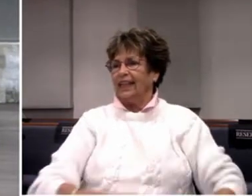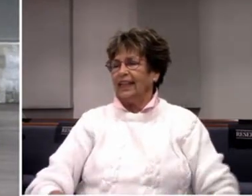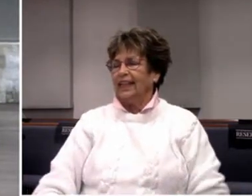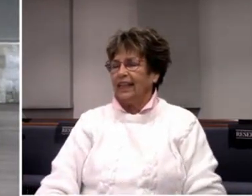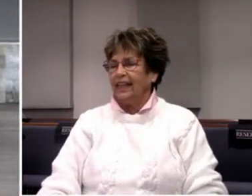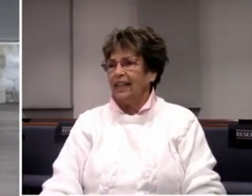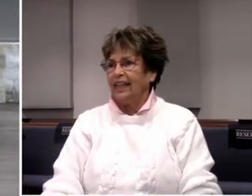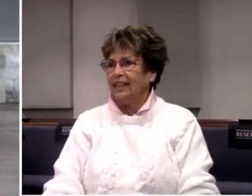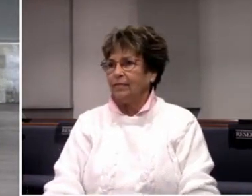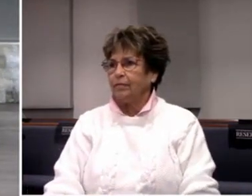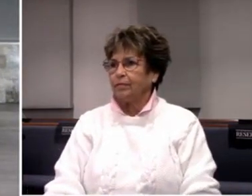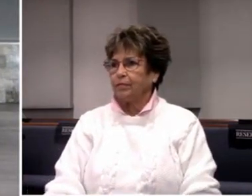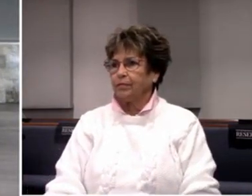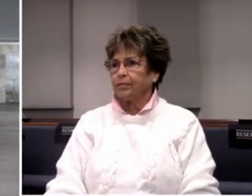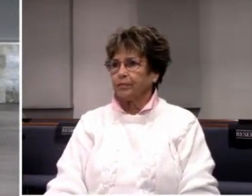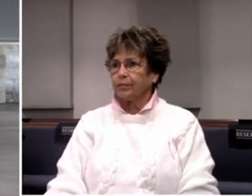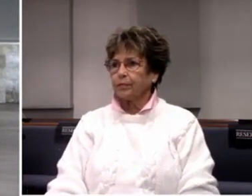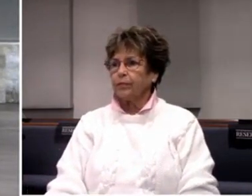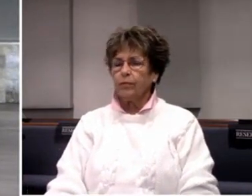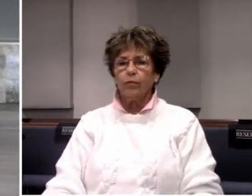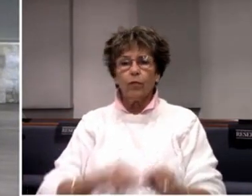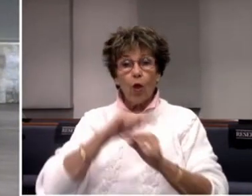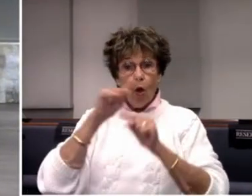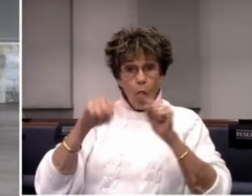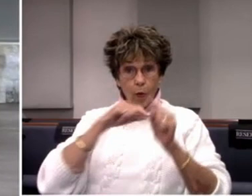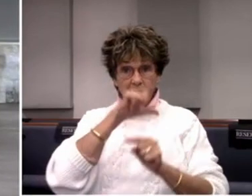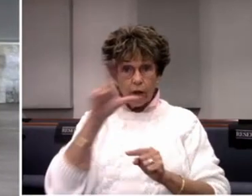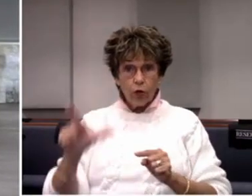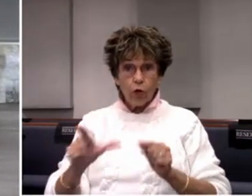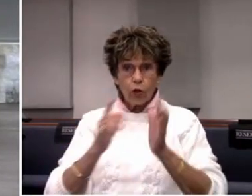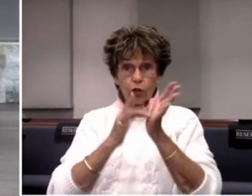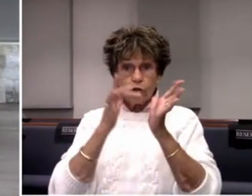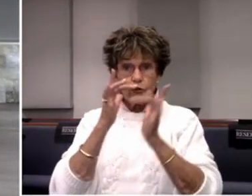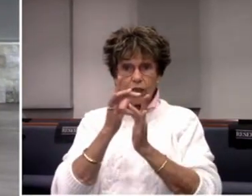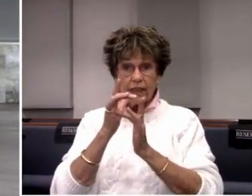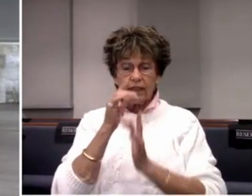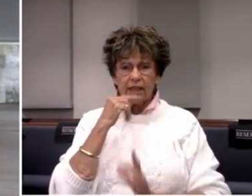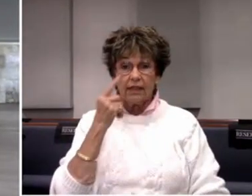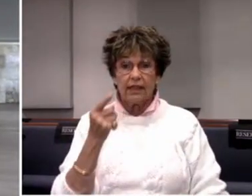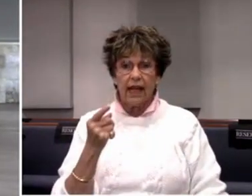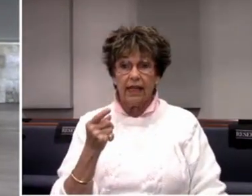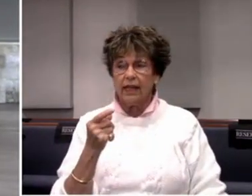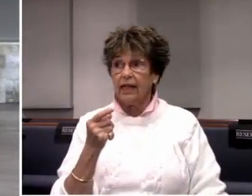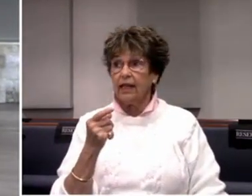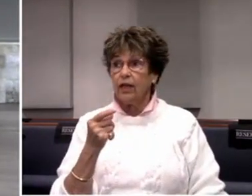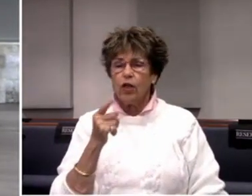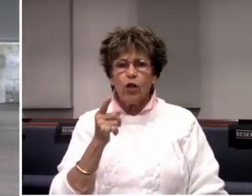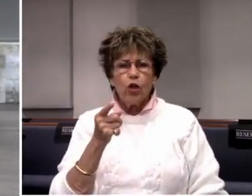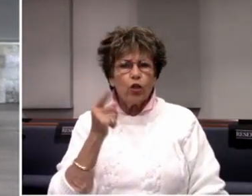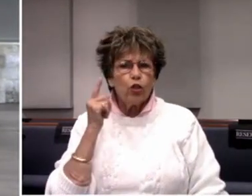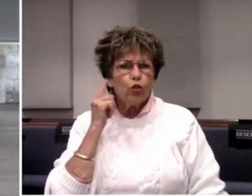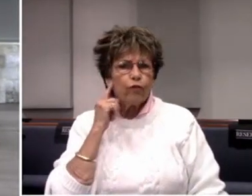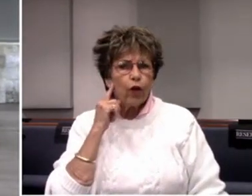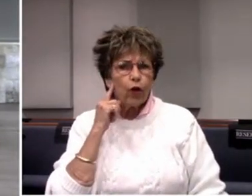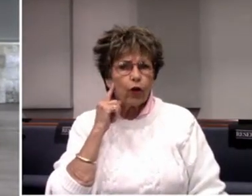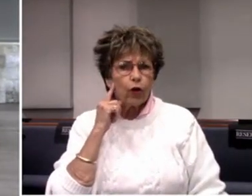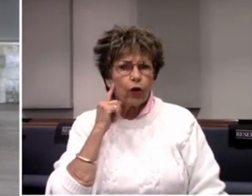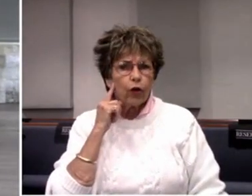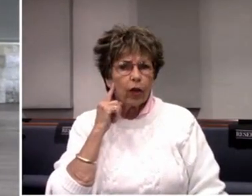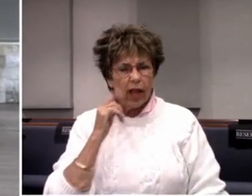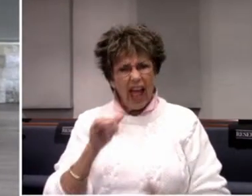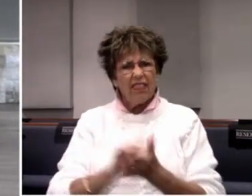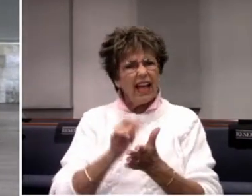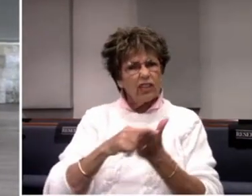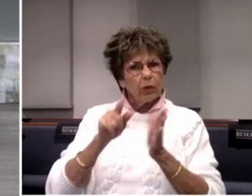Right? So when the Lord Jesus said, you've heard, and by the way, that's what the law